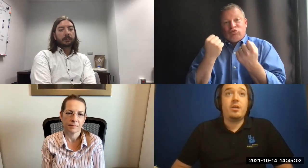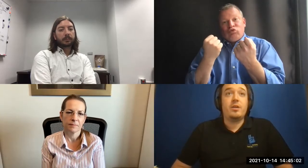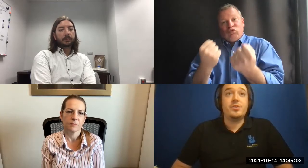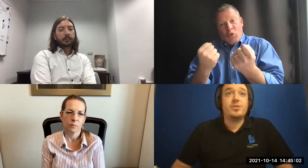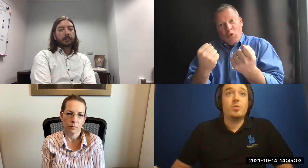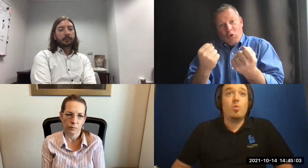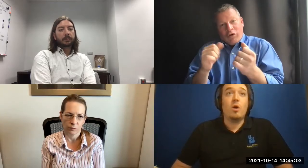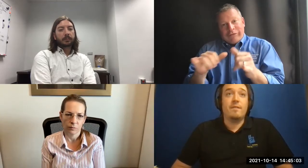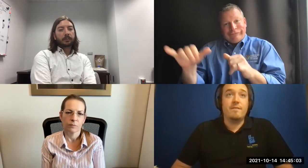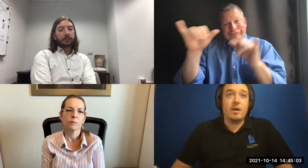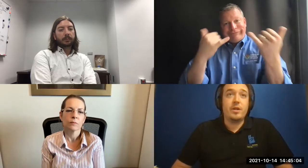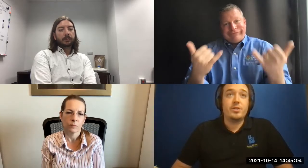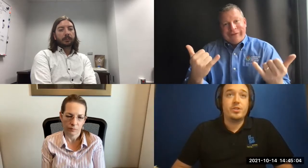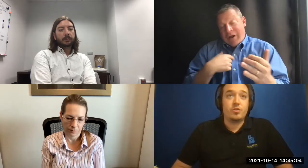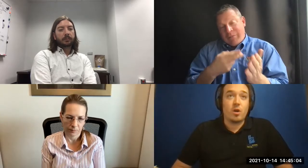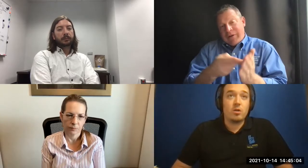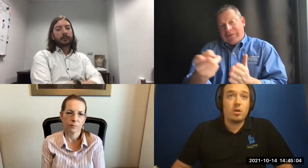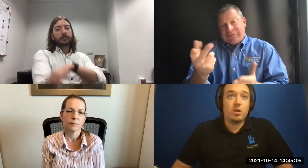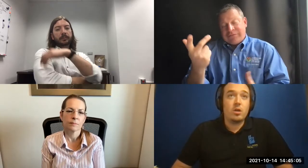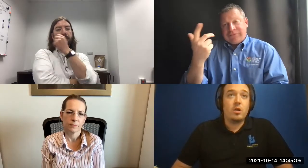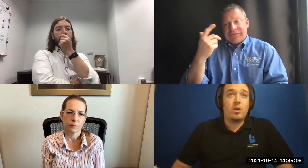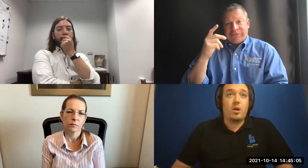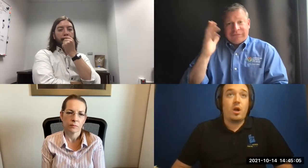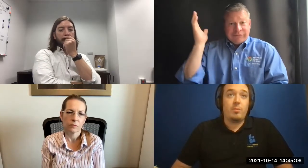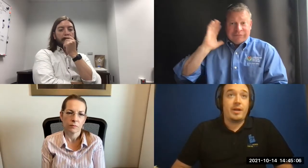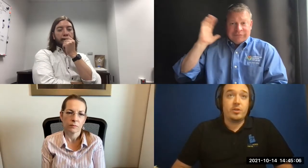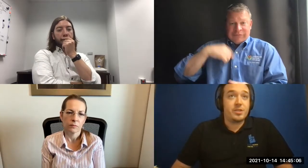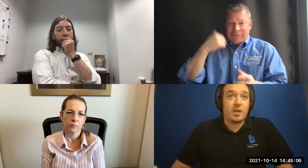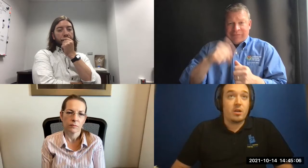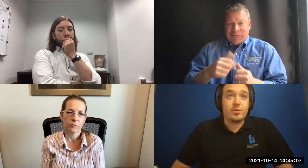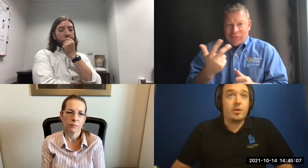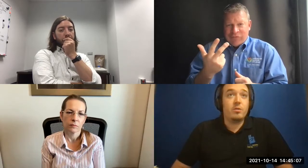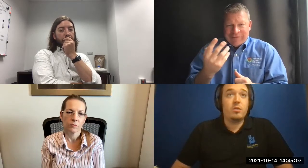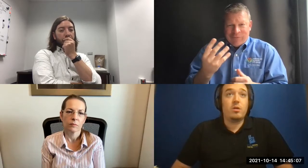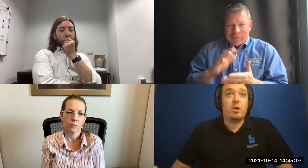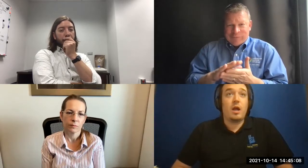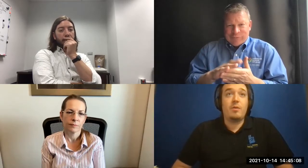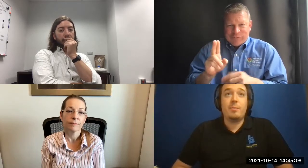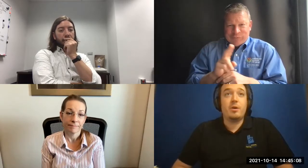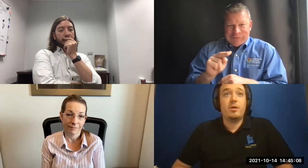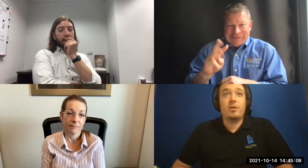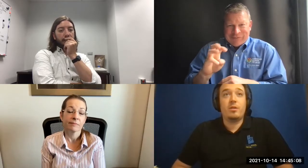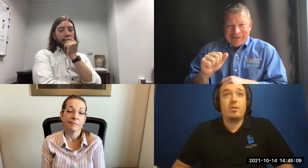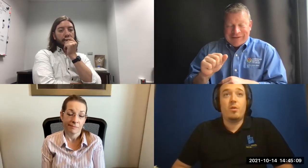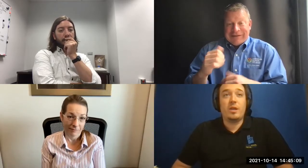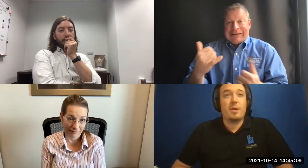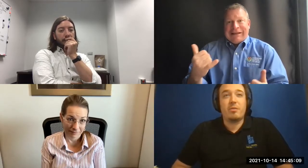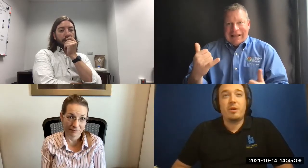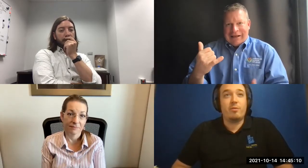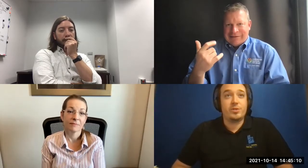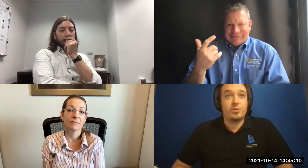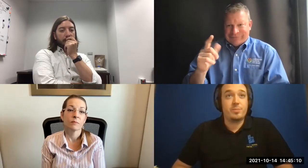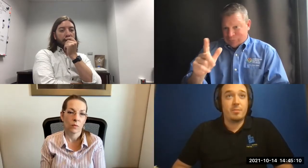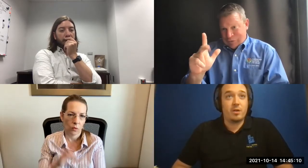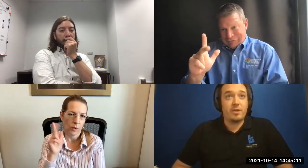NWEA is one very strong hub right now, just to be honest with you. I remember only about